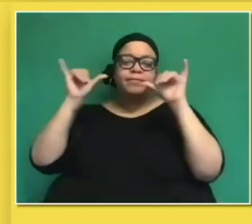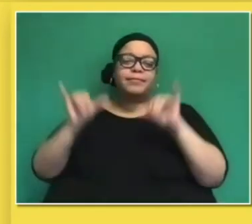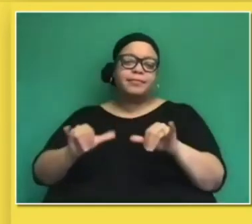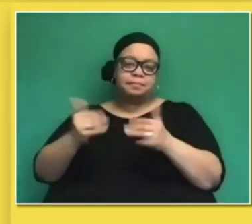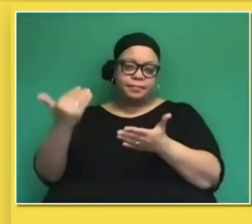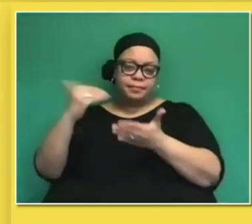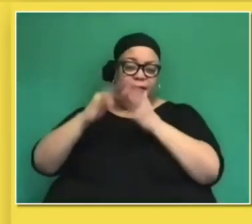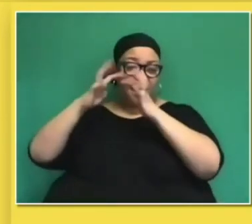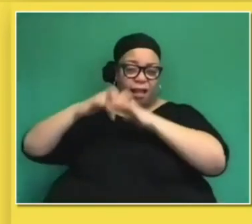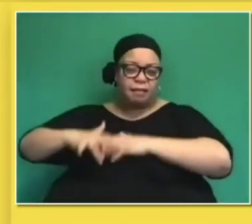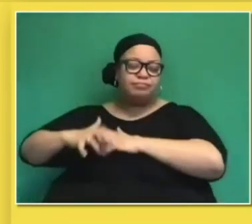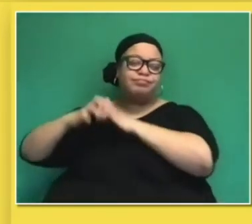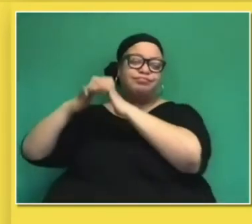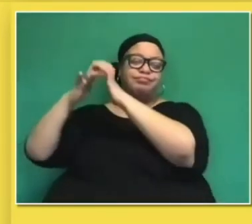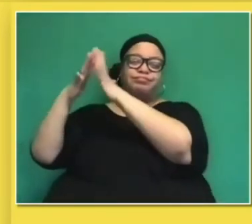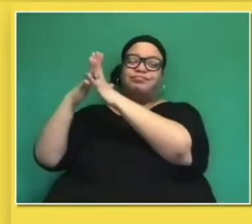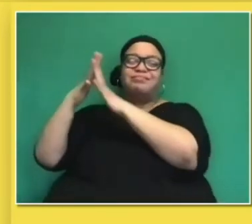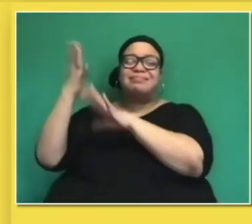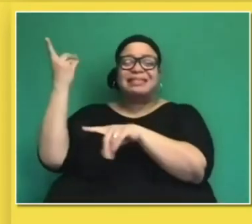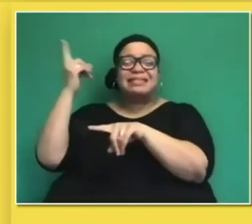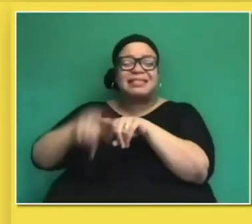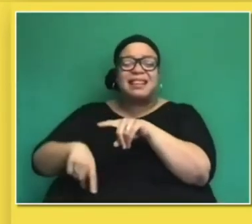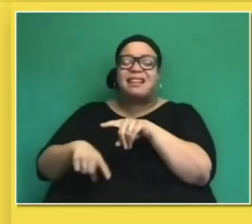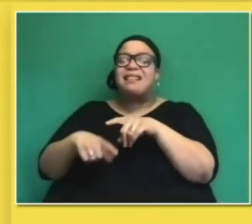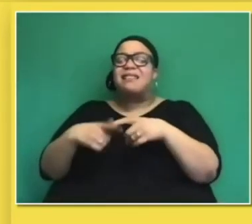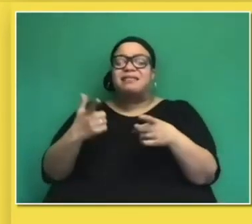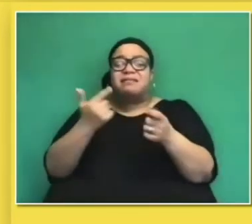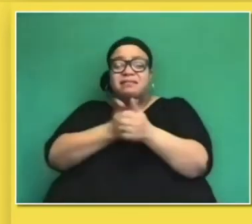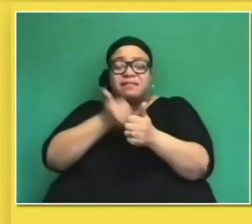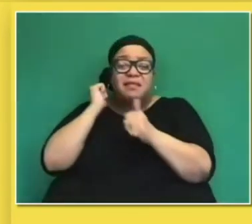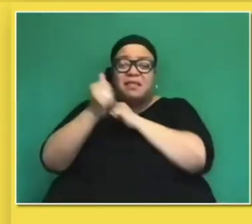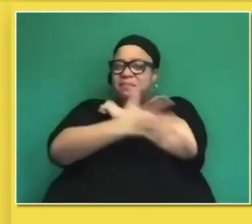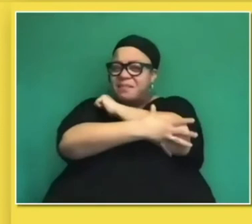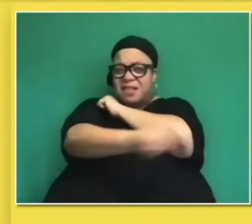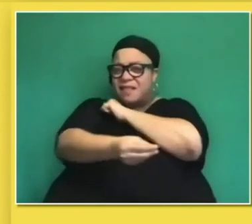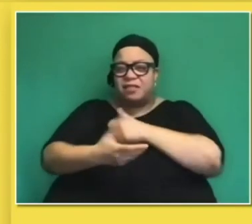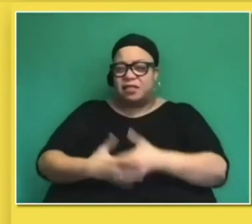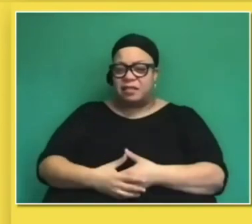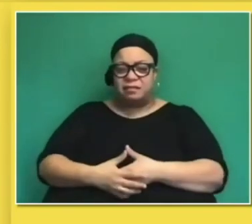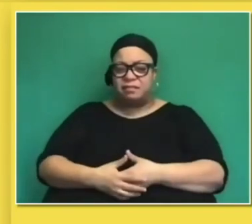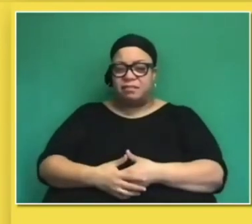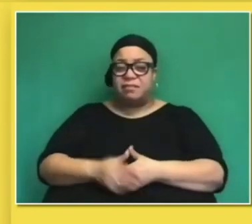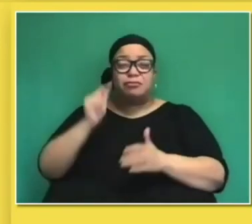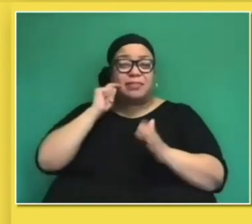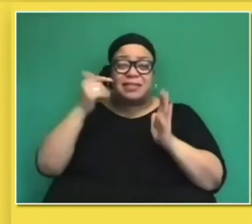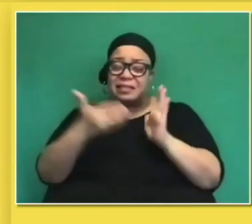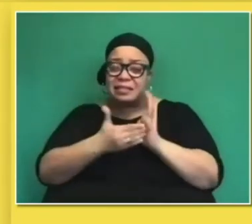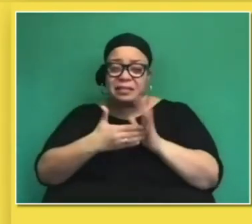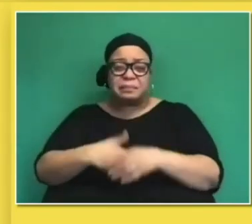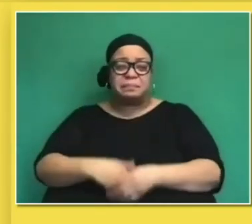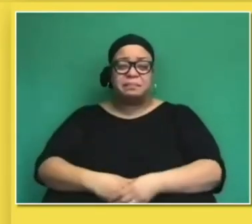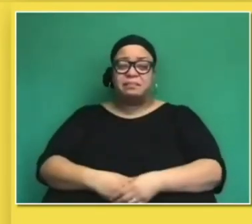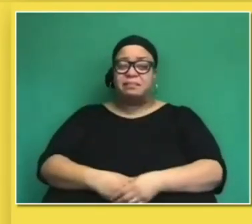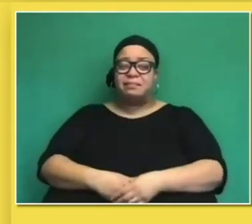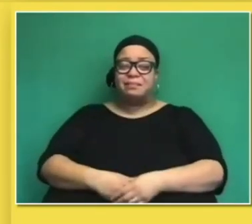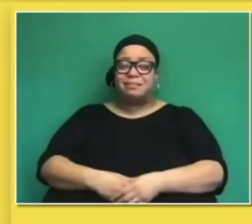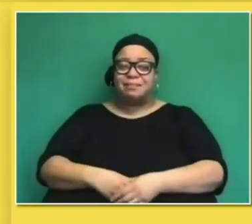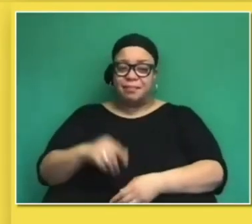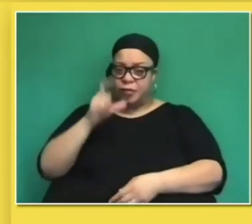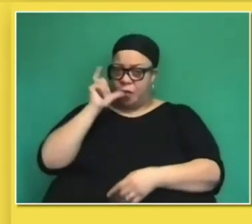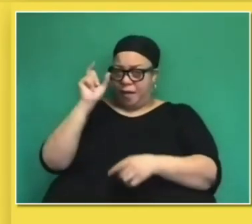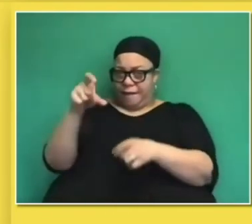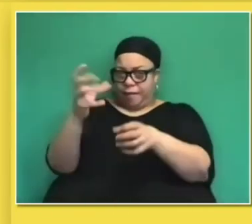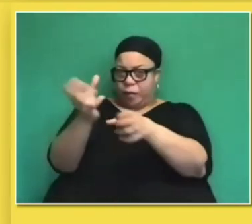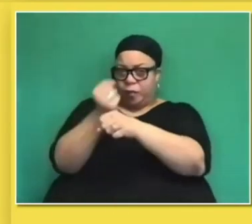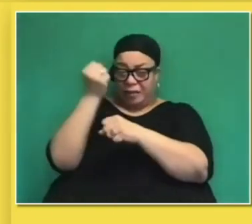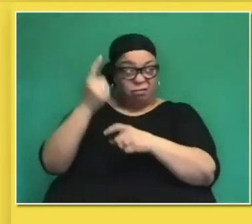doesn't have to be the last word. It's systemic sin. And we all have the responsibility to partner to build